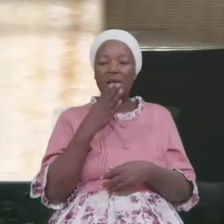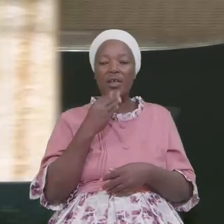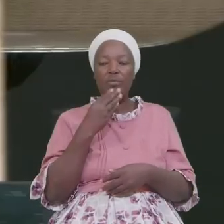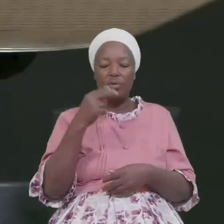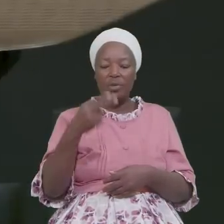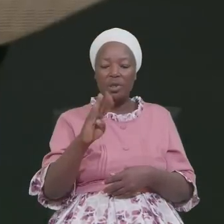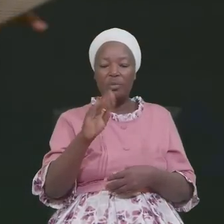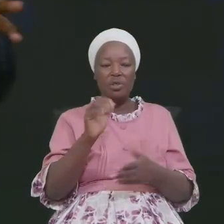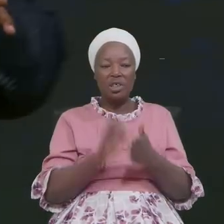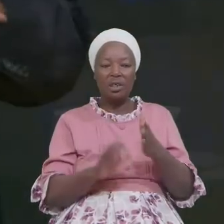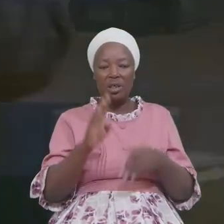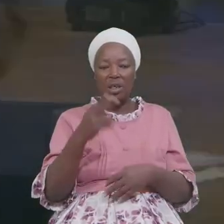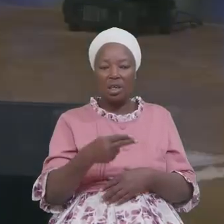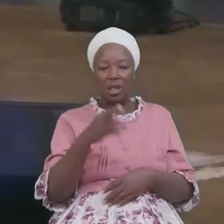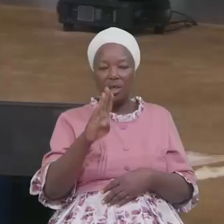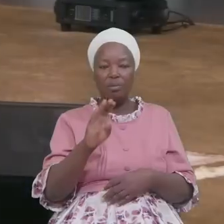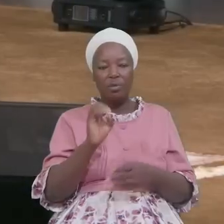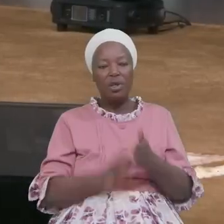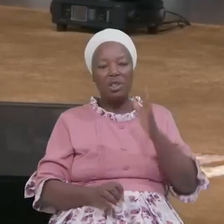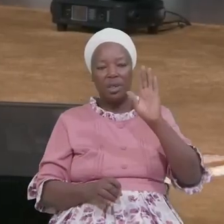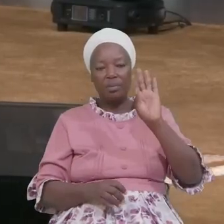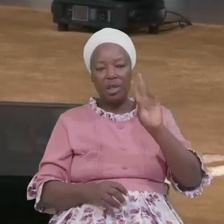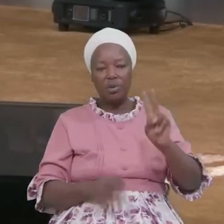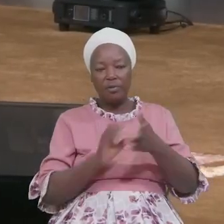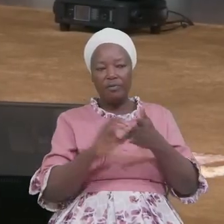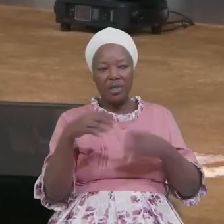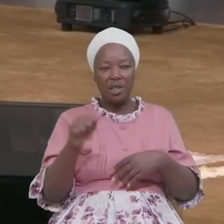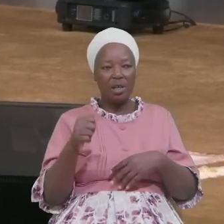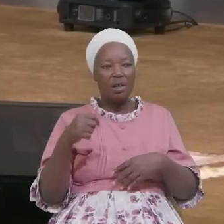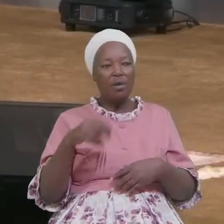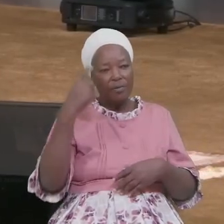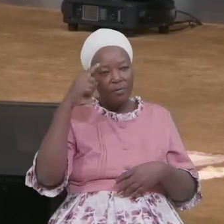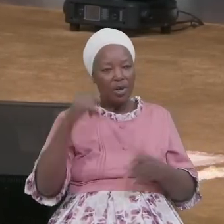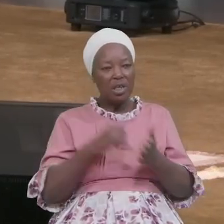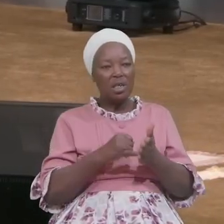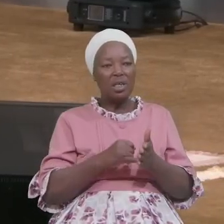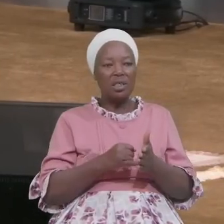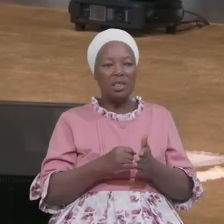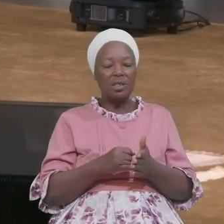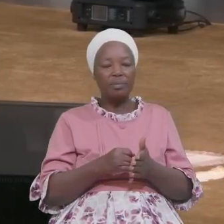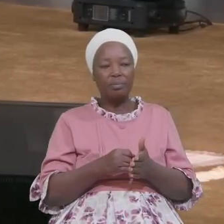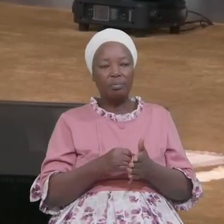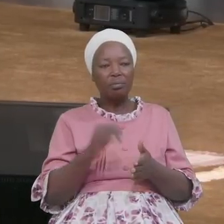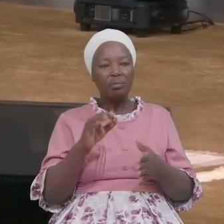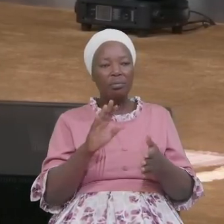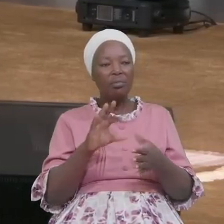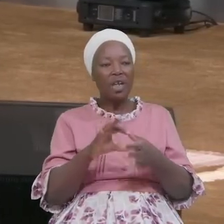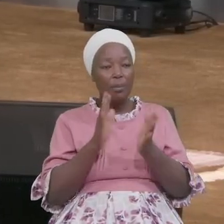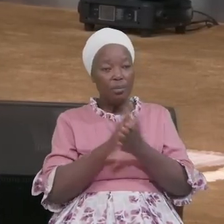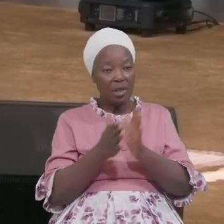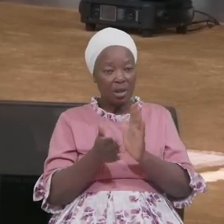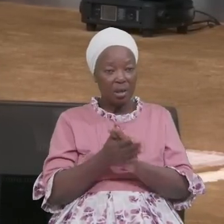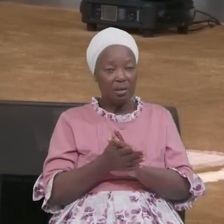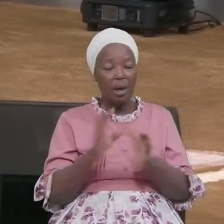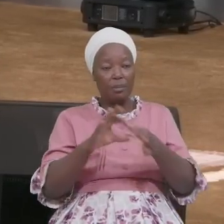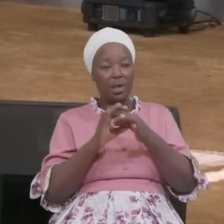it became him for whom are all things, and by whom are all